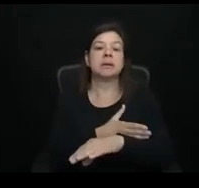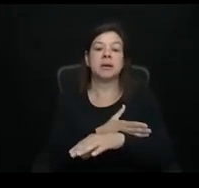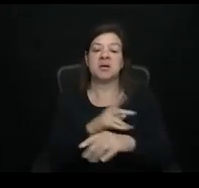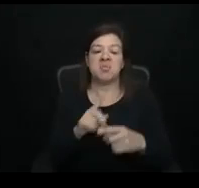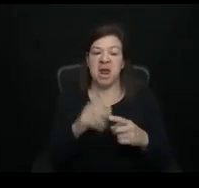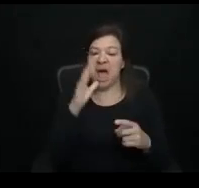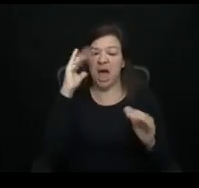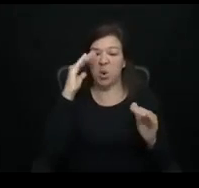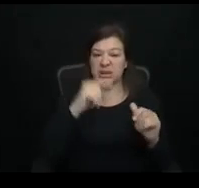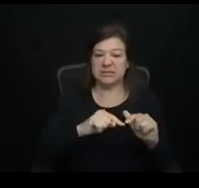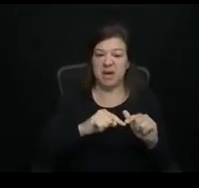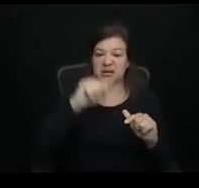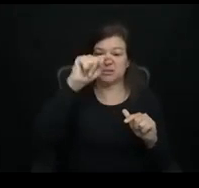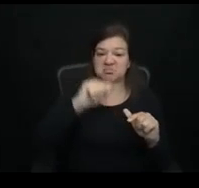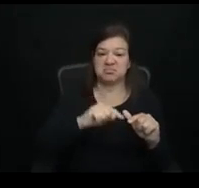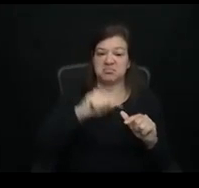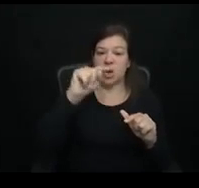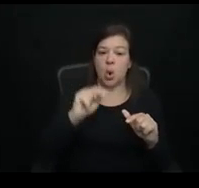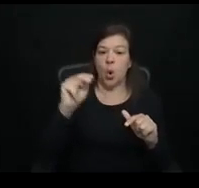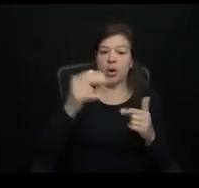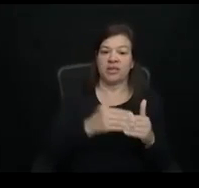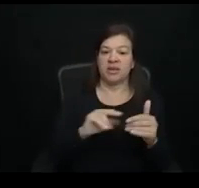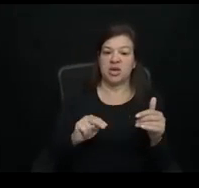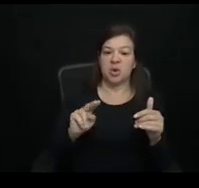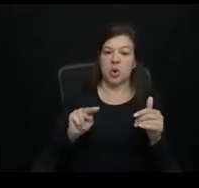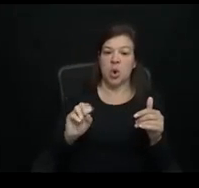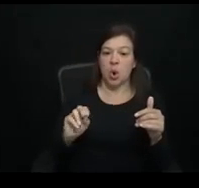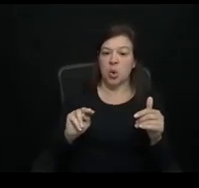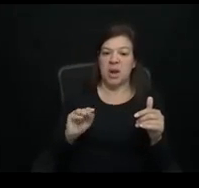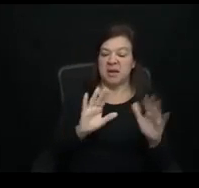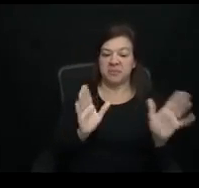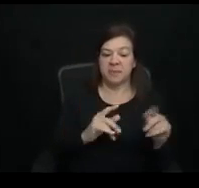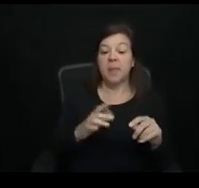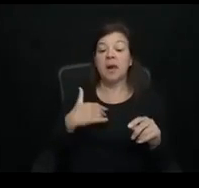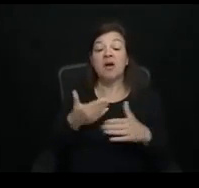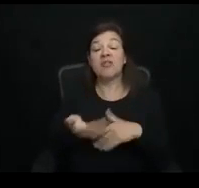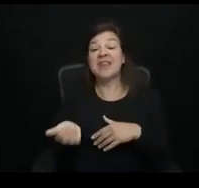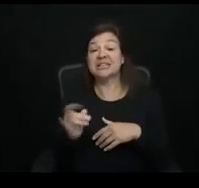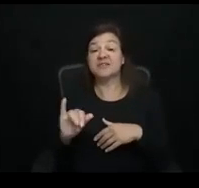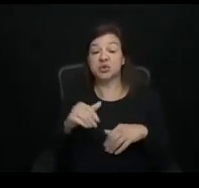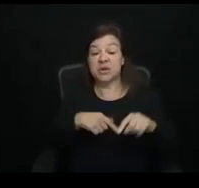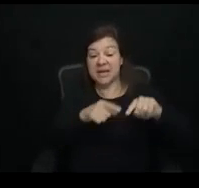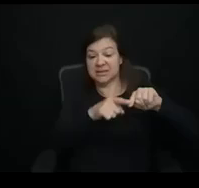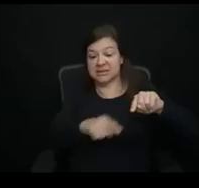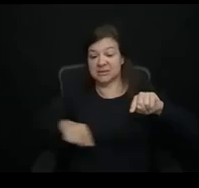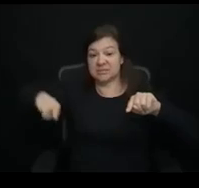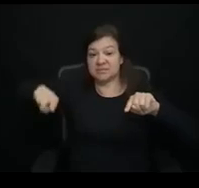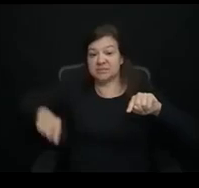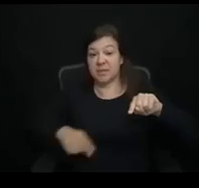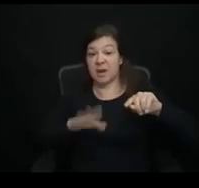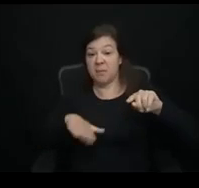expect this line to grow this way. Over the next couple of days, I'd expect all of this to start to close in, probably from both